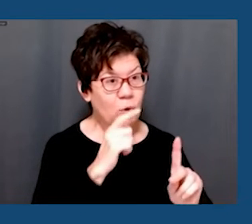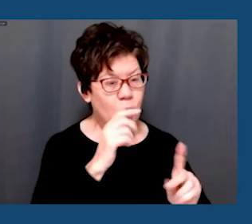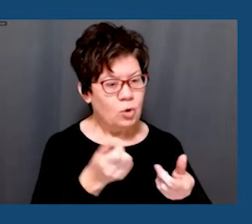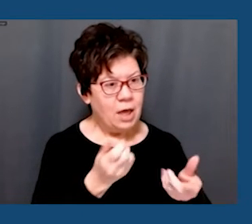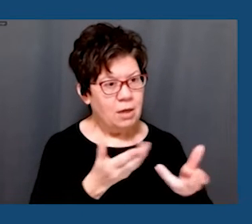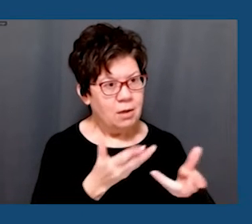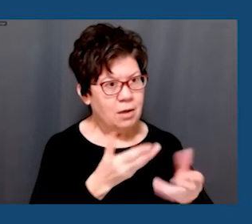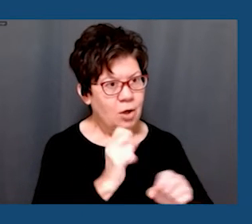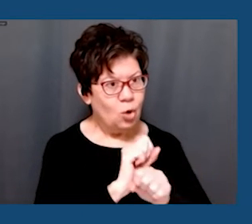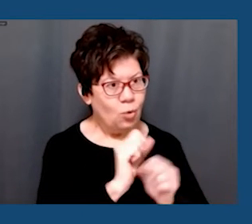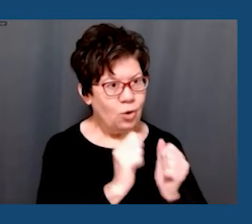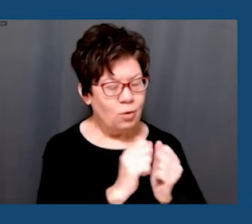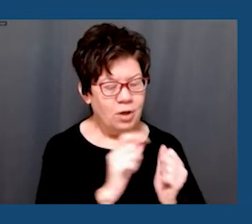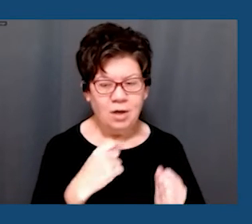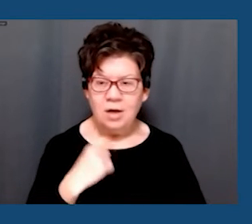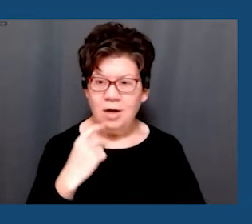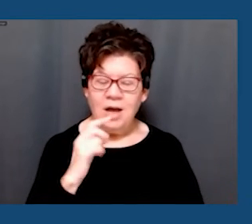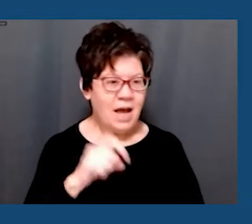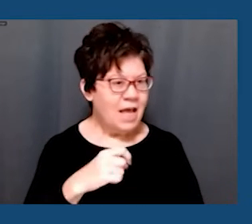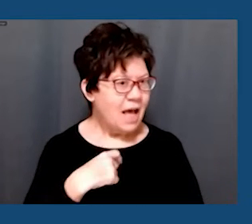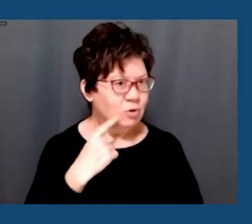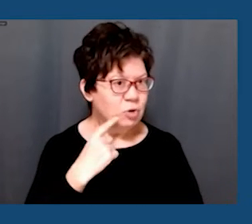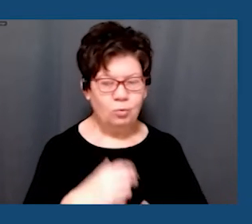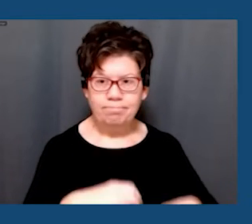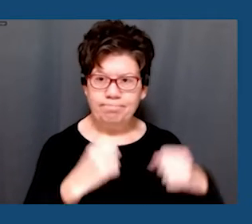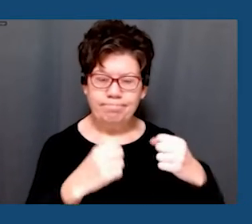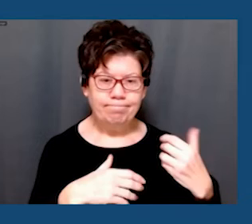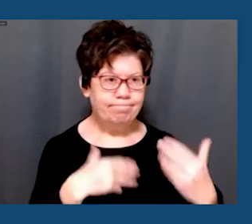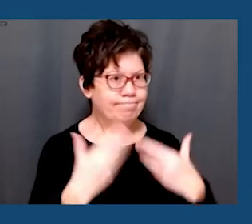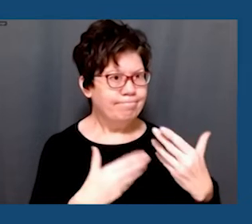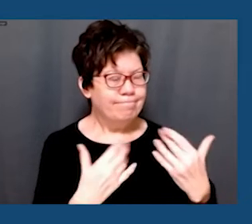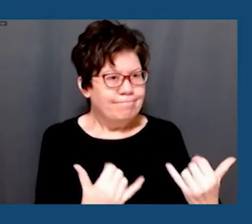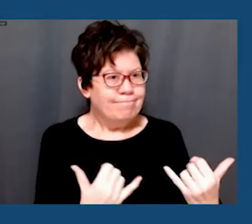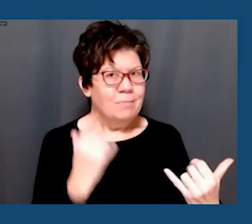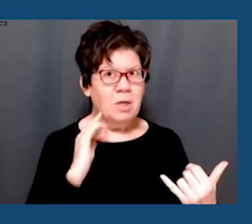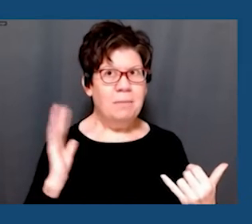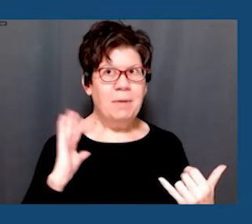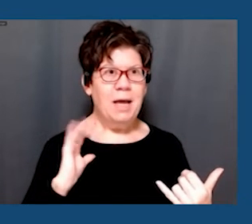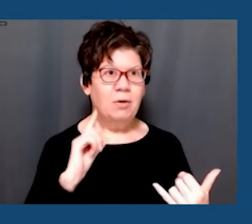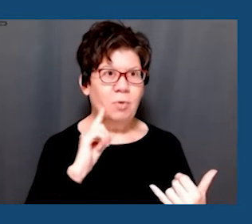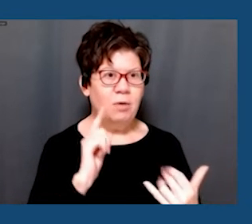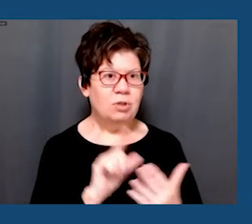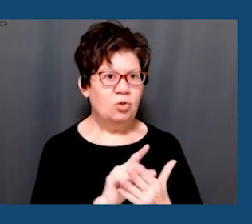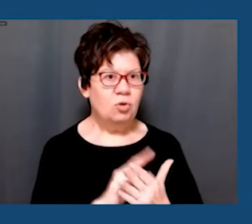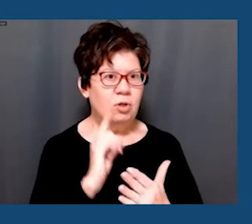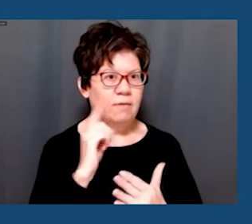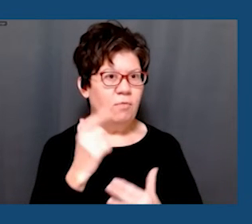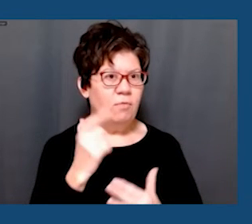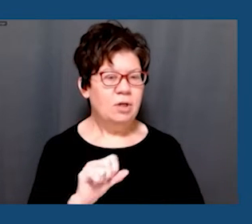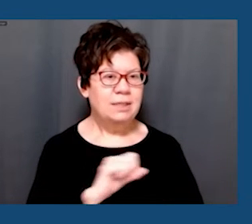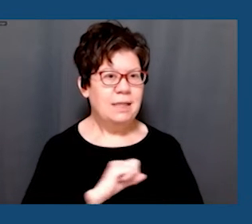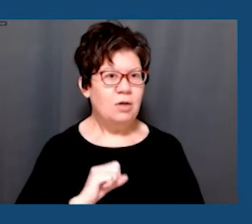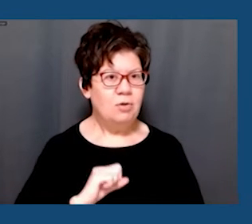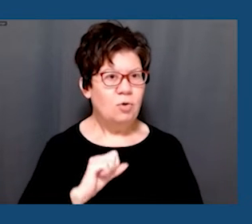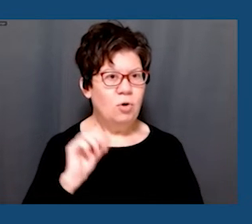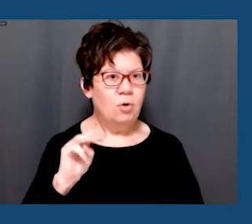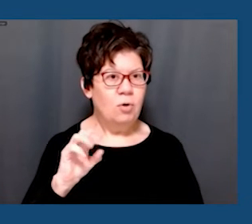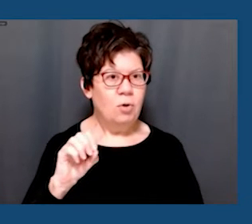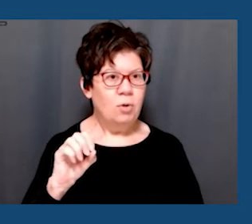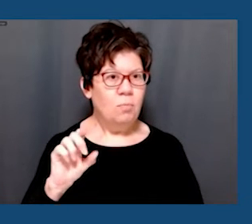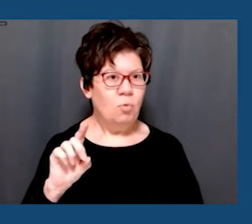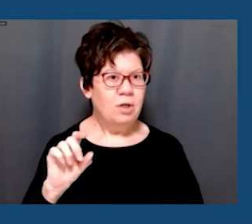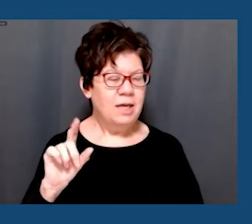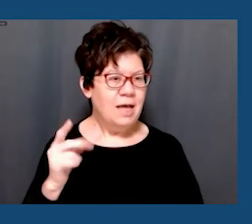up because even back a further generation when I was an attorney for Senator Moynihan, I worked on the last